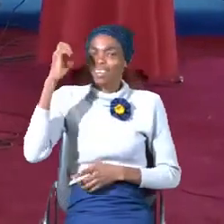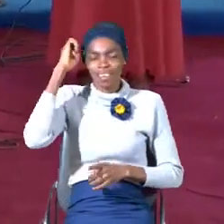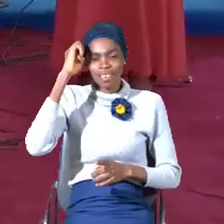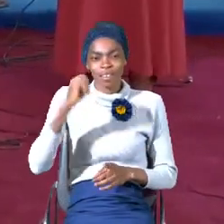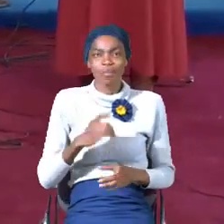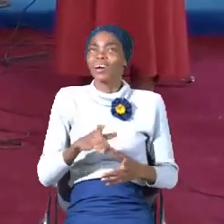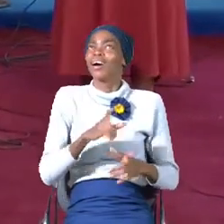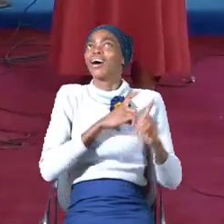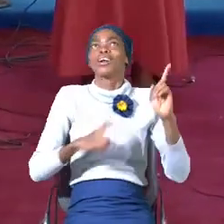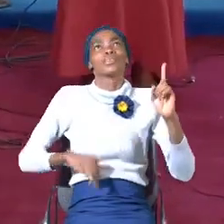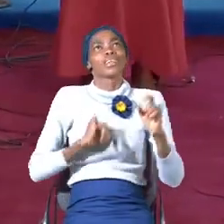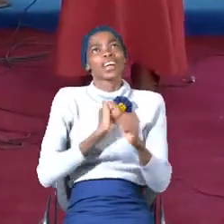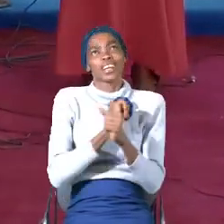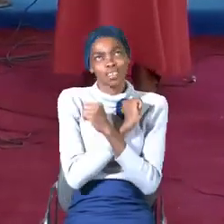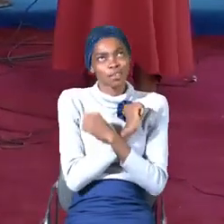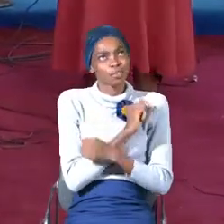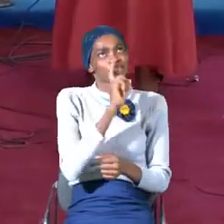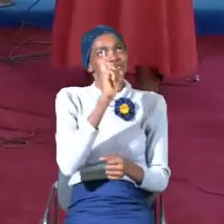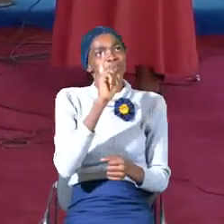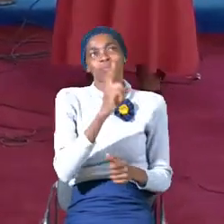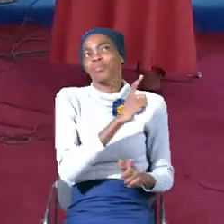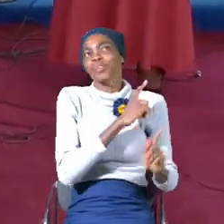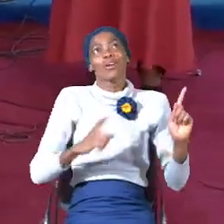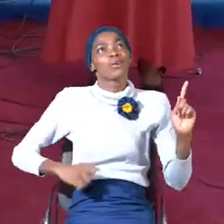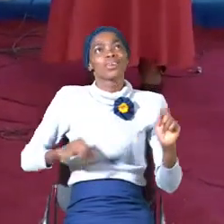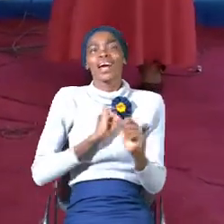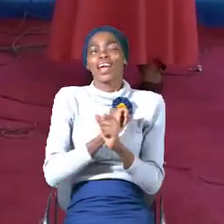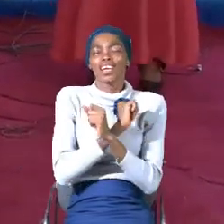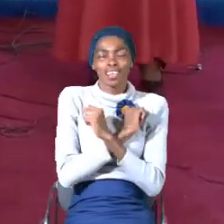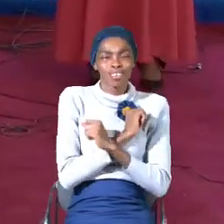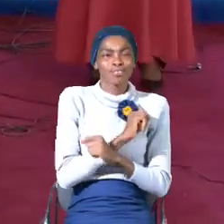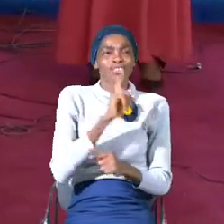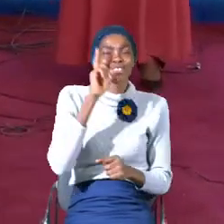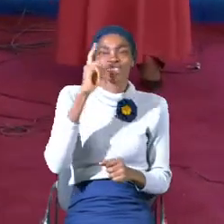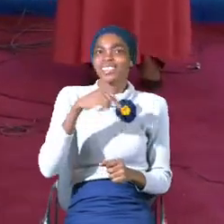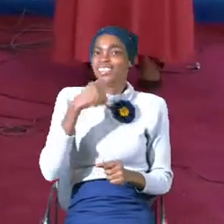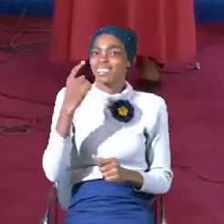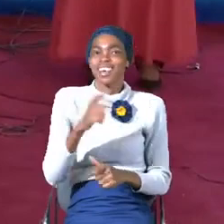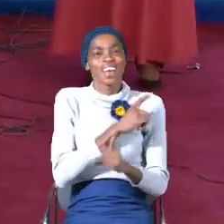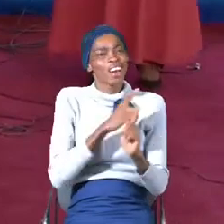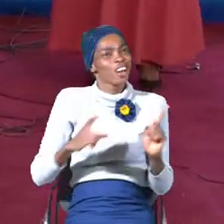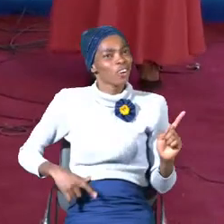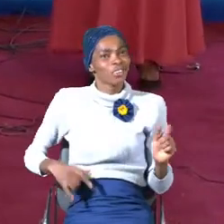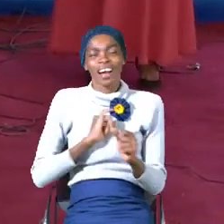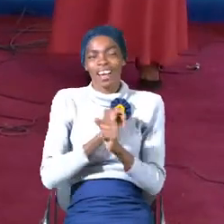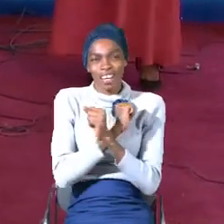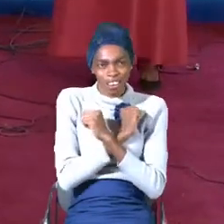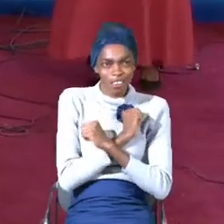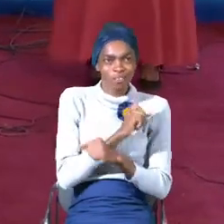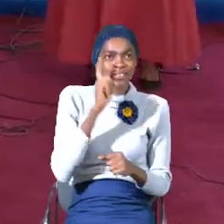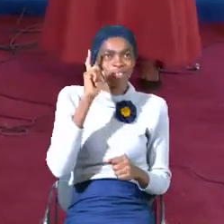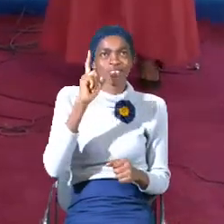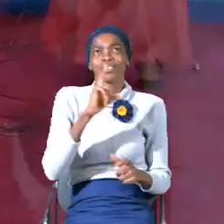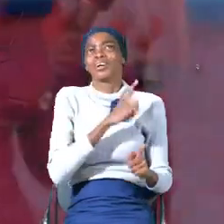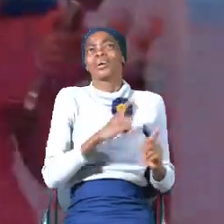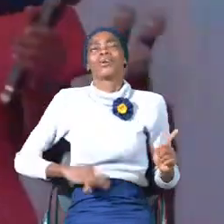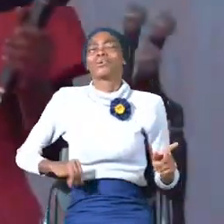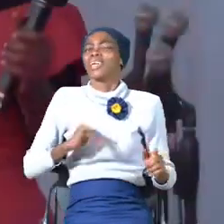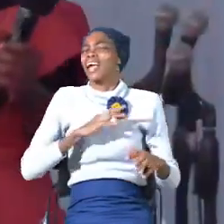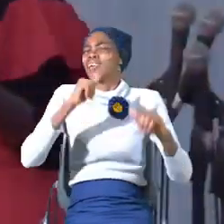you. Say, Lord, I love you. Say, Lord, I love you. Lord, I bless